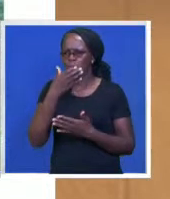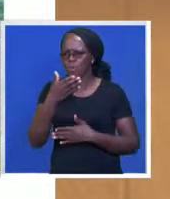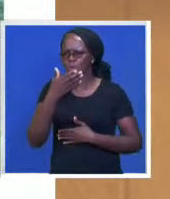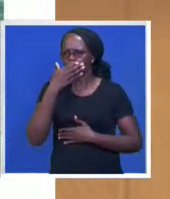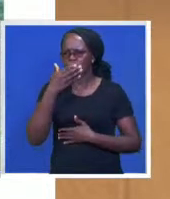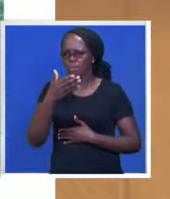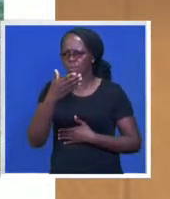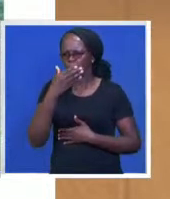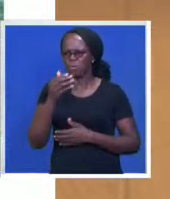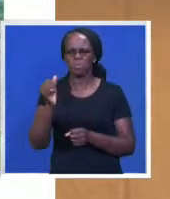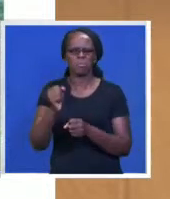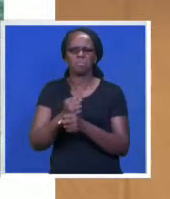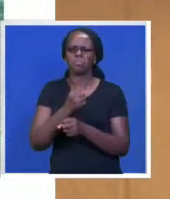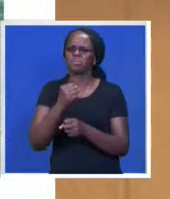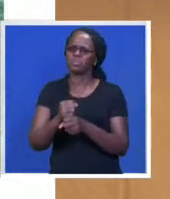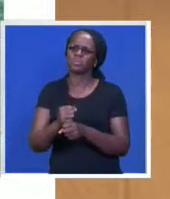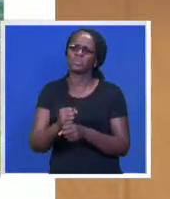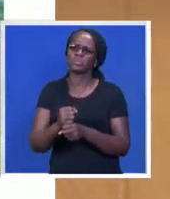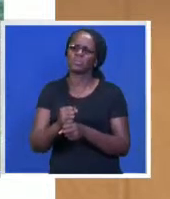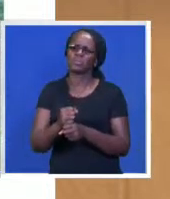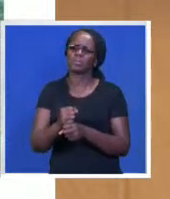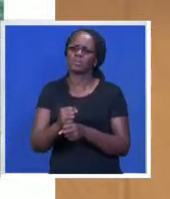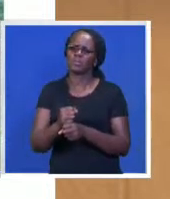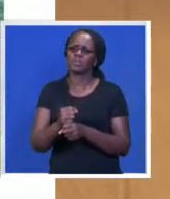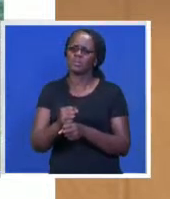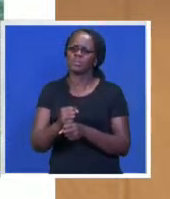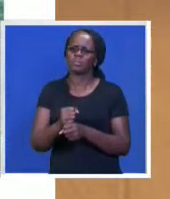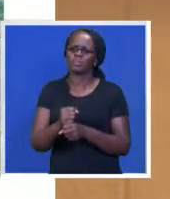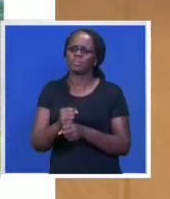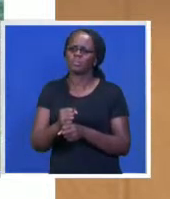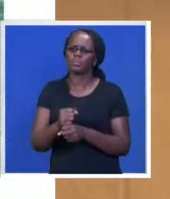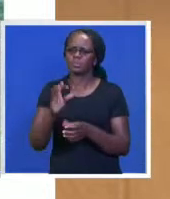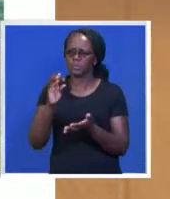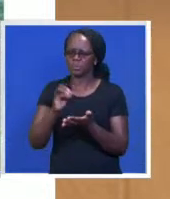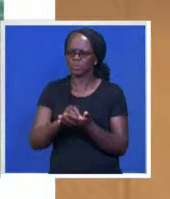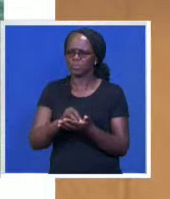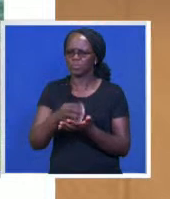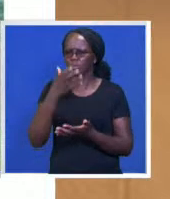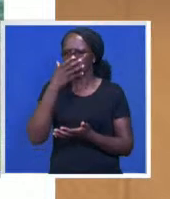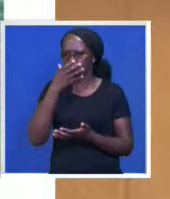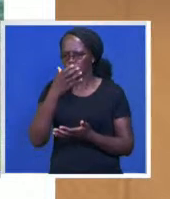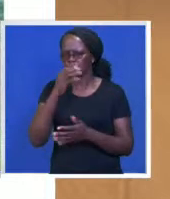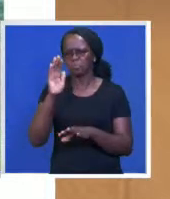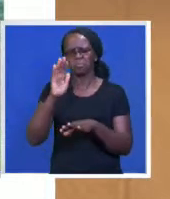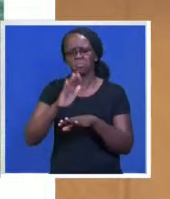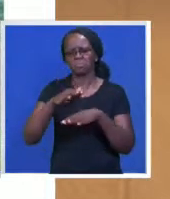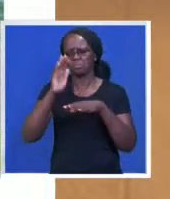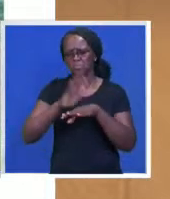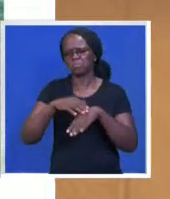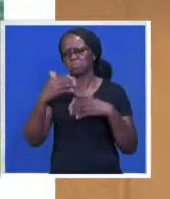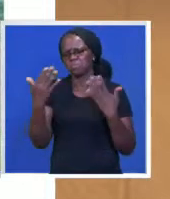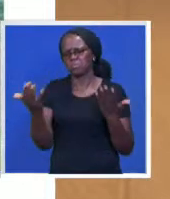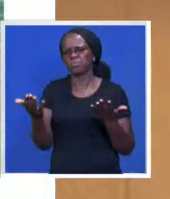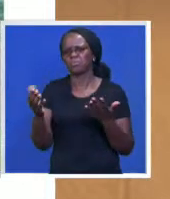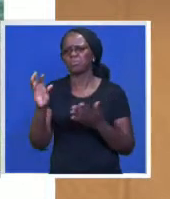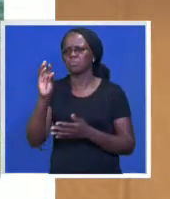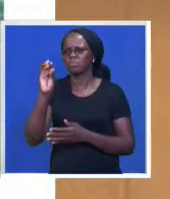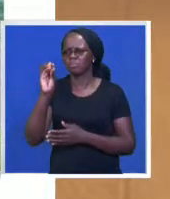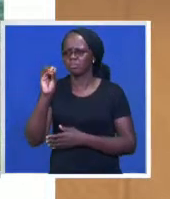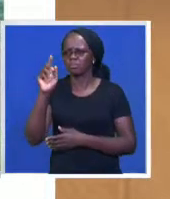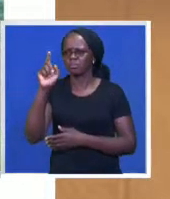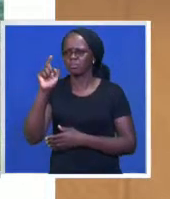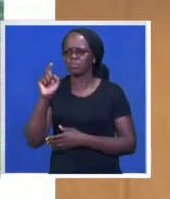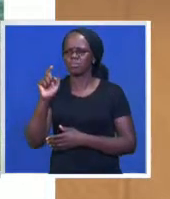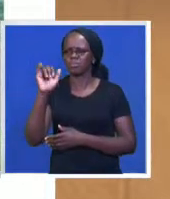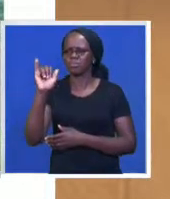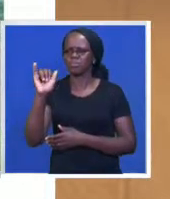without breathing. Imagine if there was no oxygen at all in the atmosphere. So we wouldn't survive. So trees take